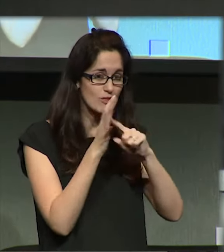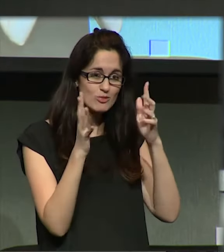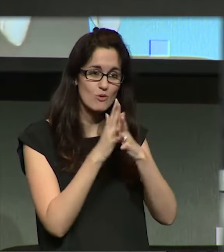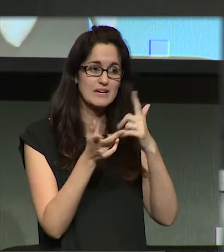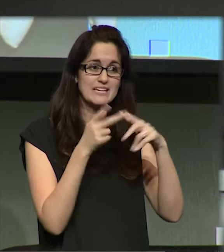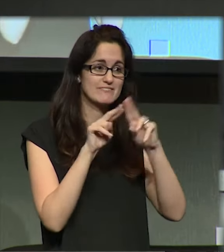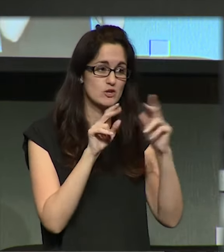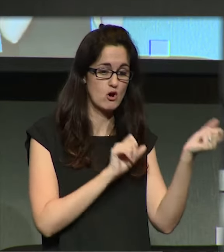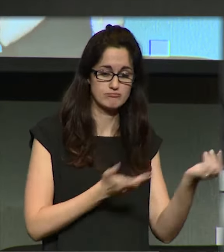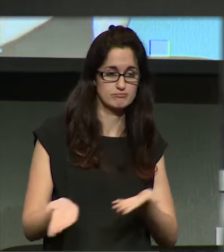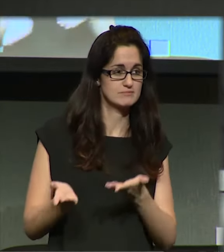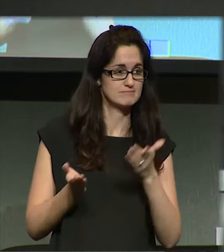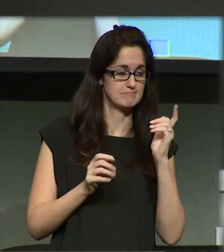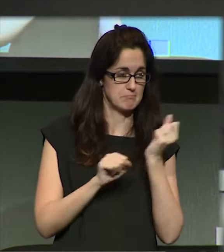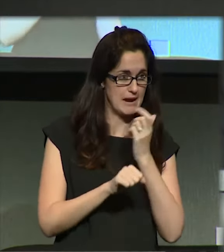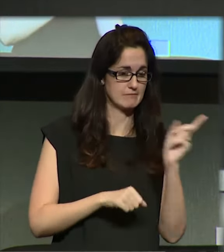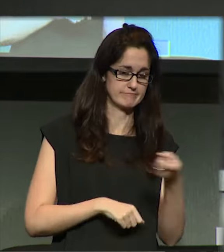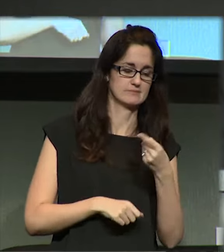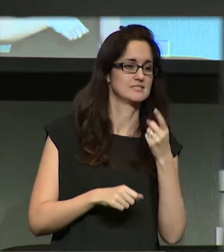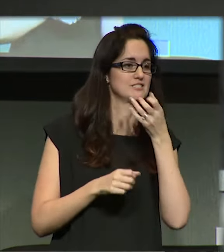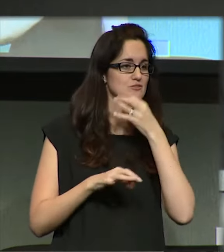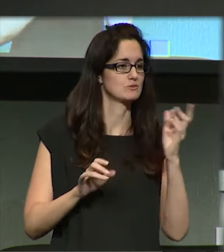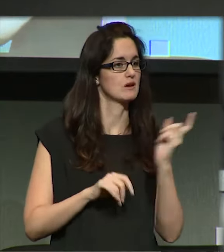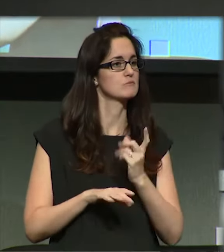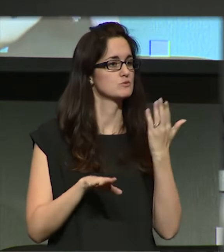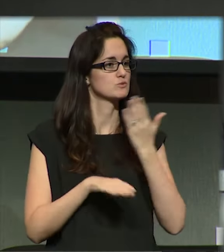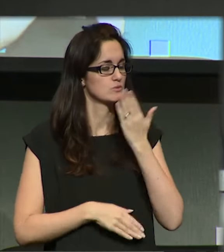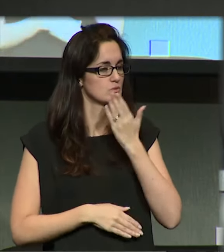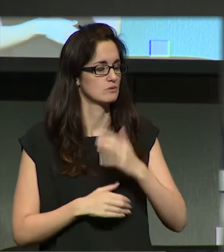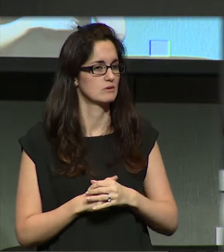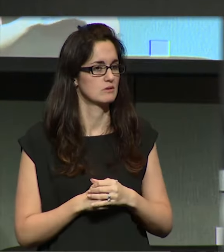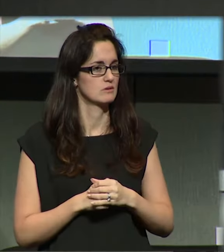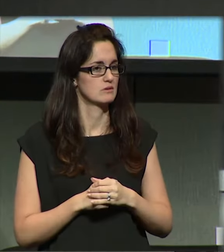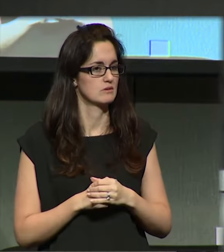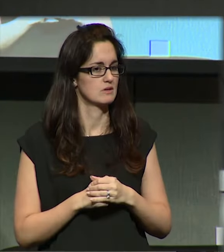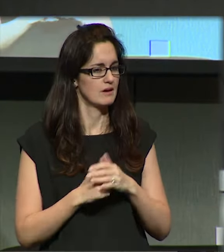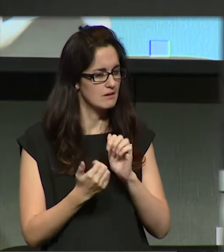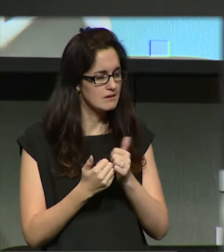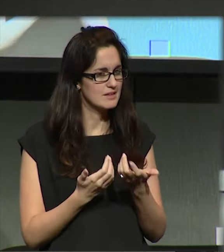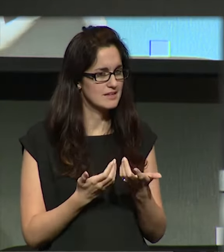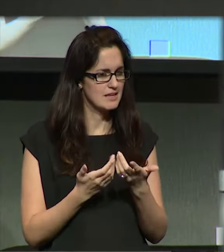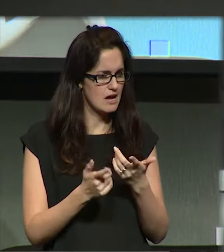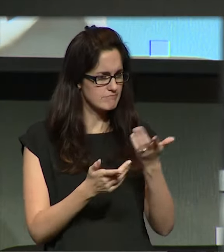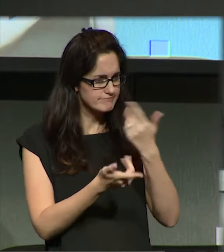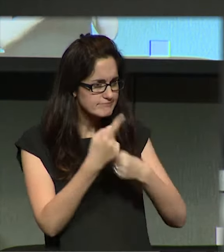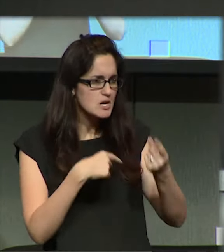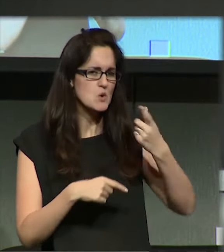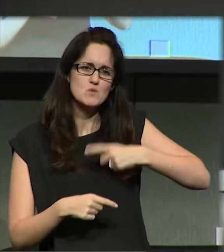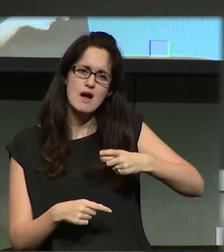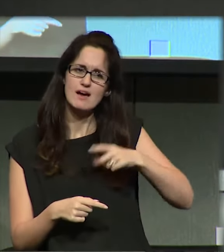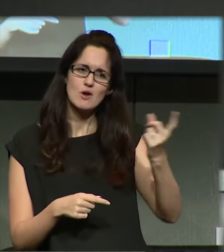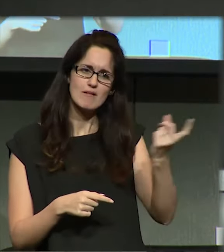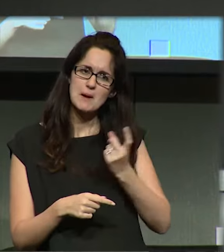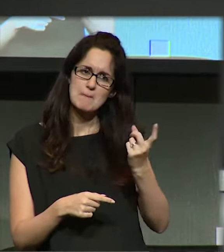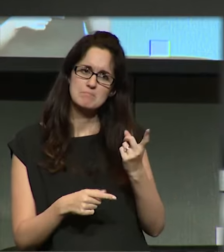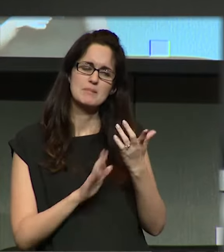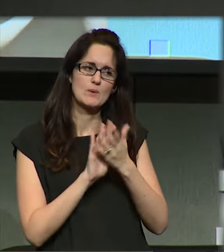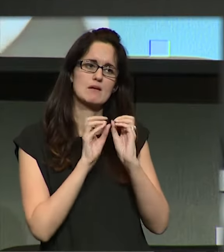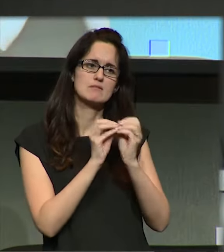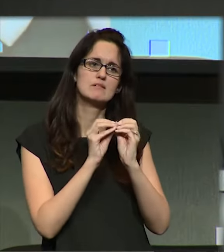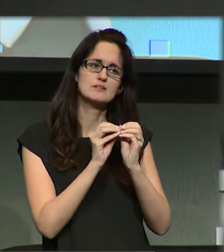send your kids to school, and you know, is there a reason, let me understand why they're not coming to school so that we can work on that